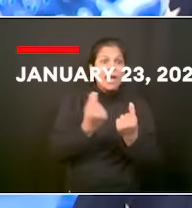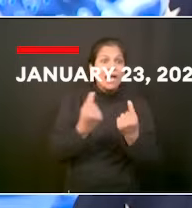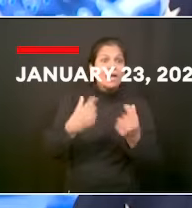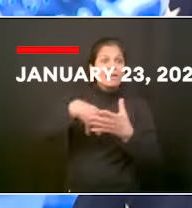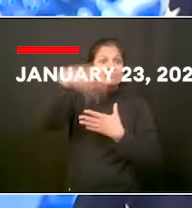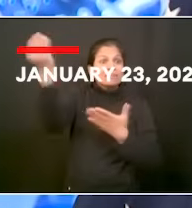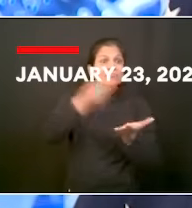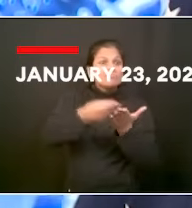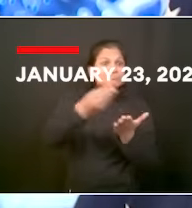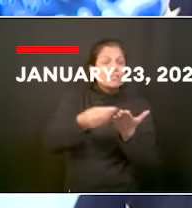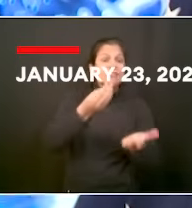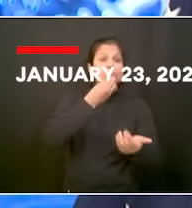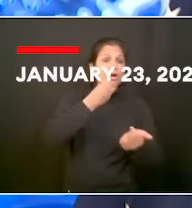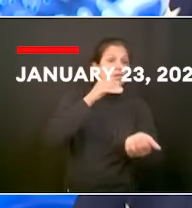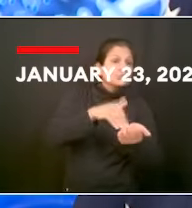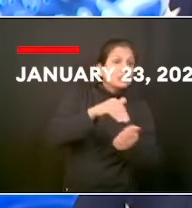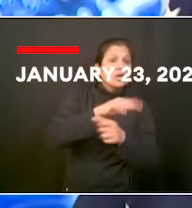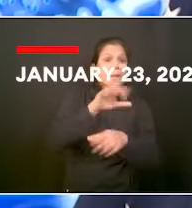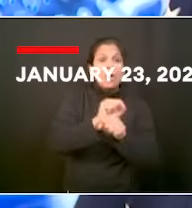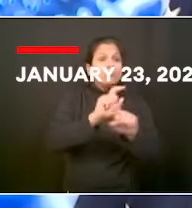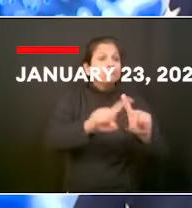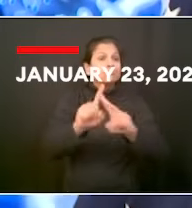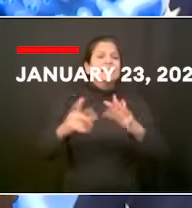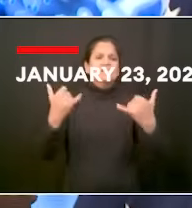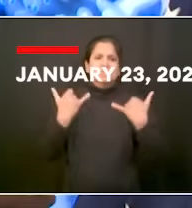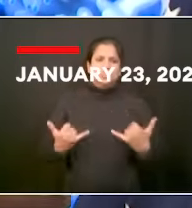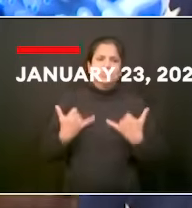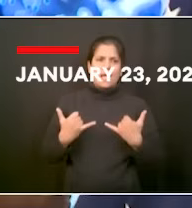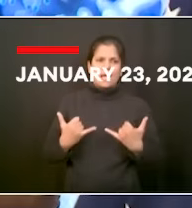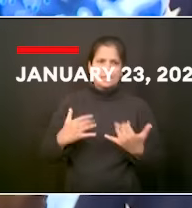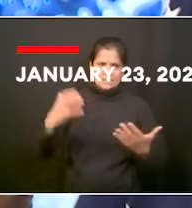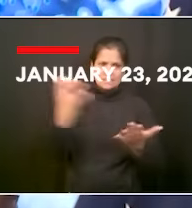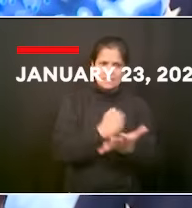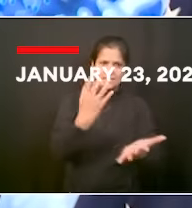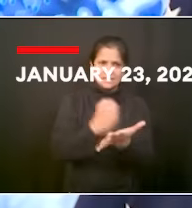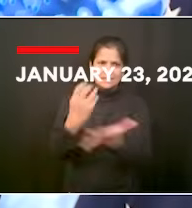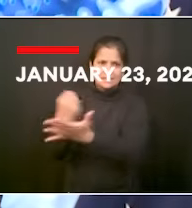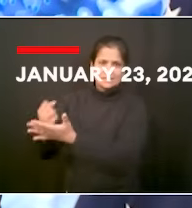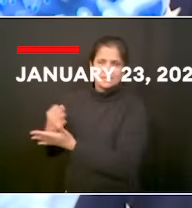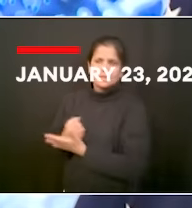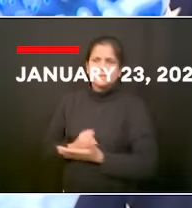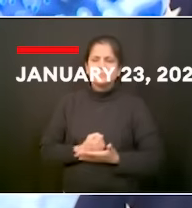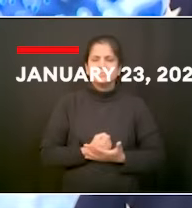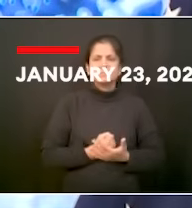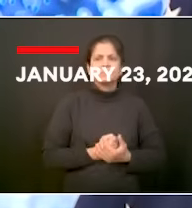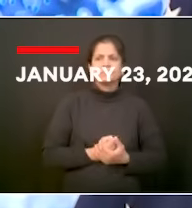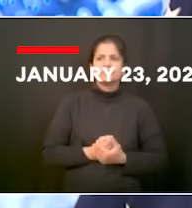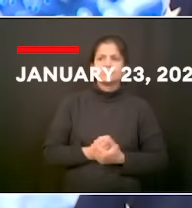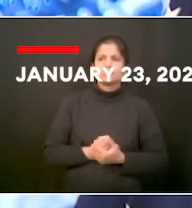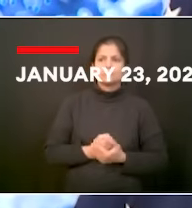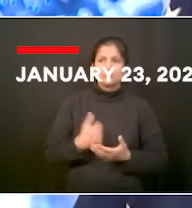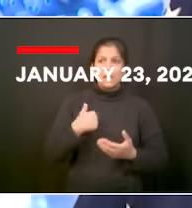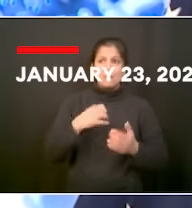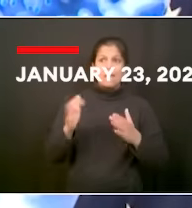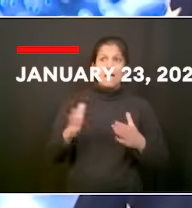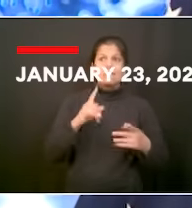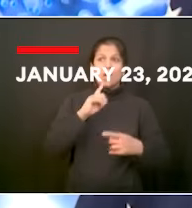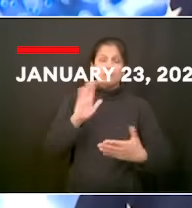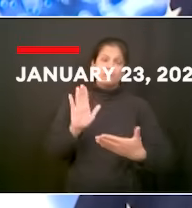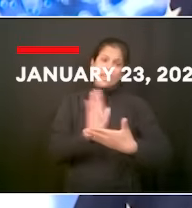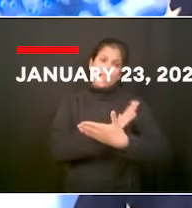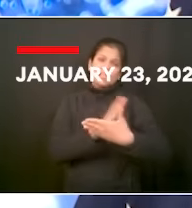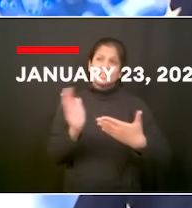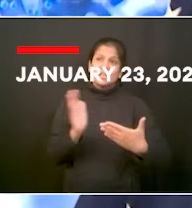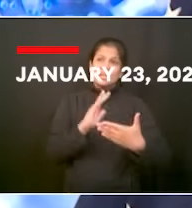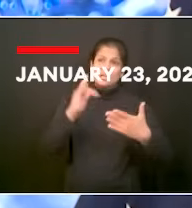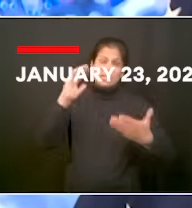Now, we are preparing for a range of potential snowfall, right? We're seeing the estimates now around 8